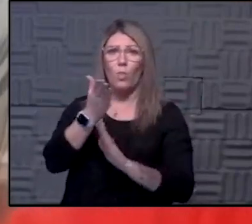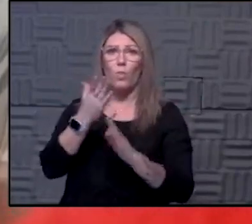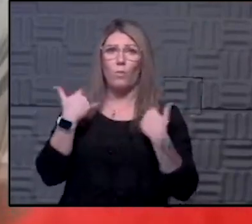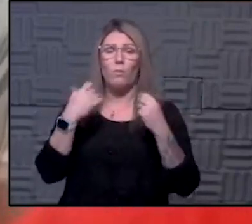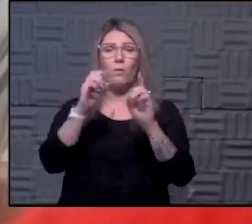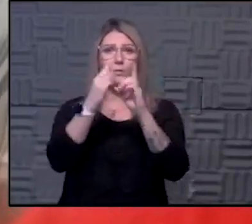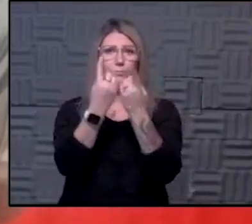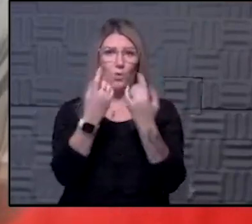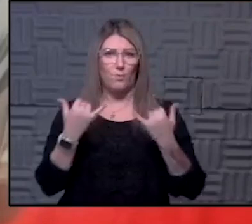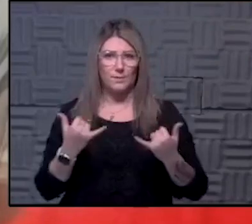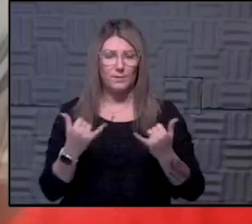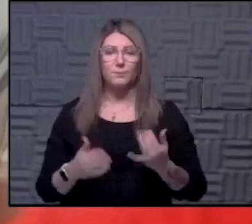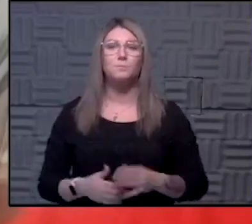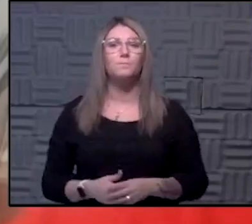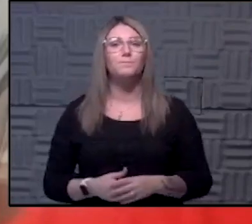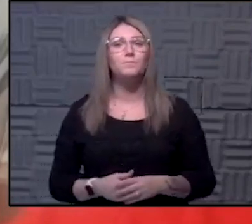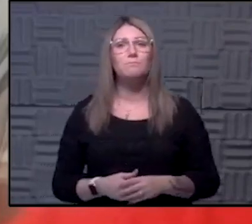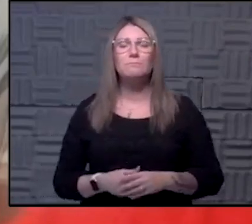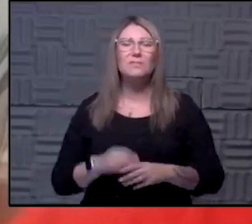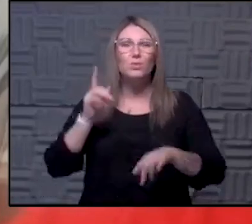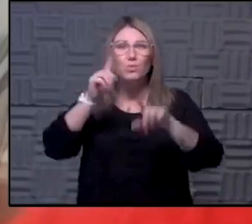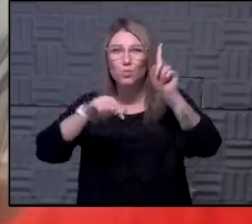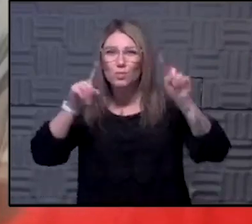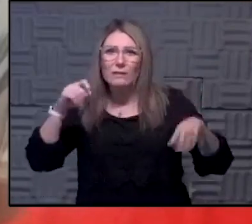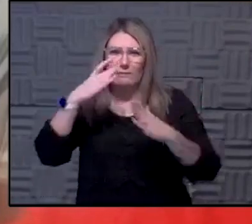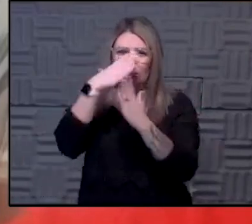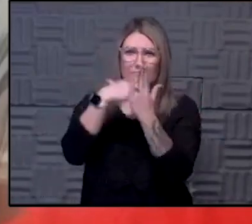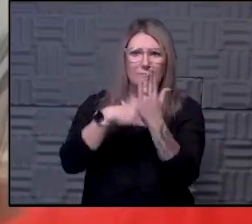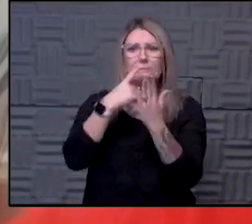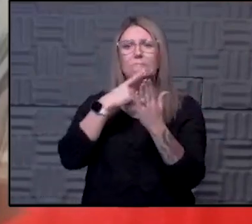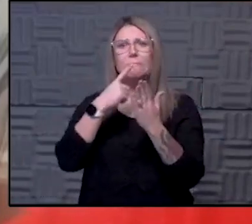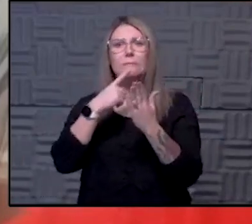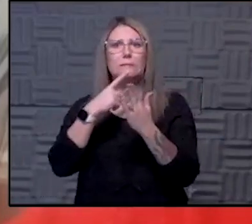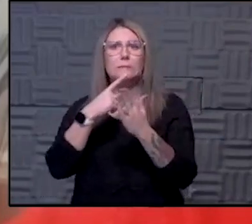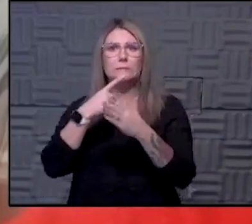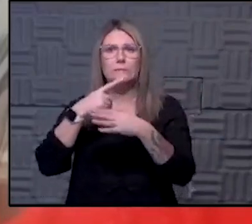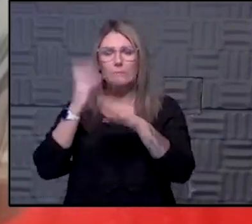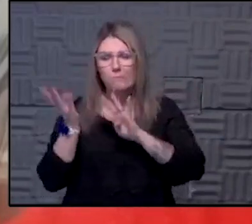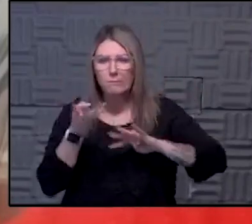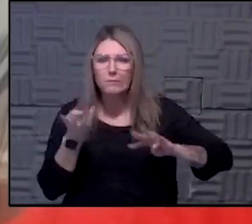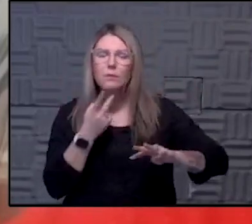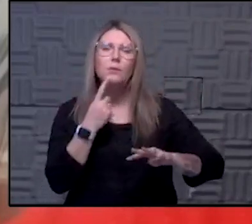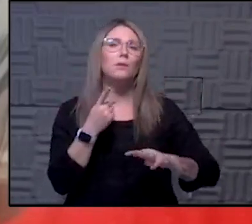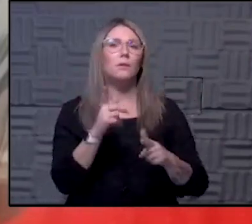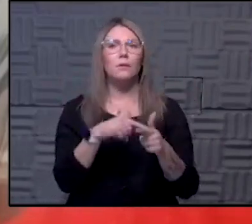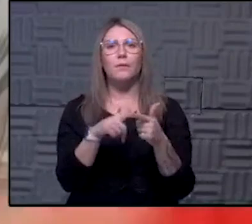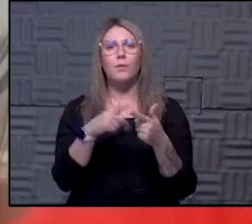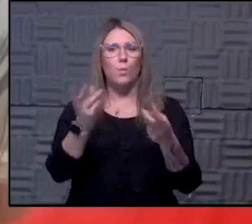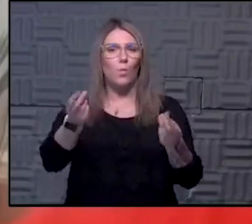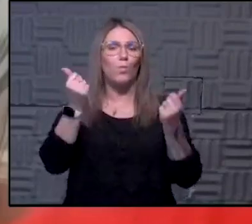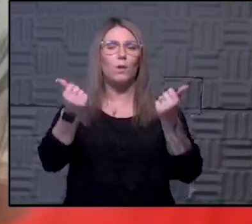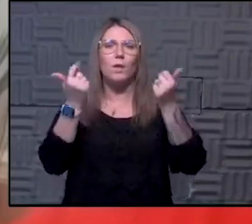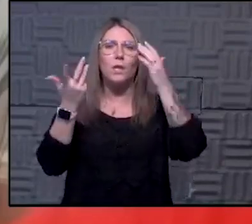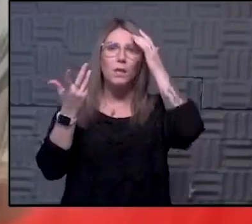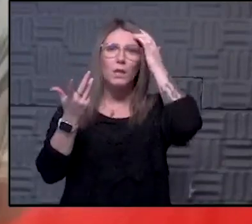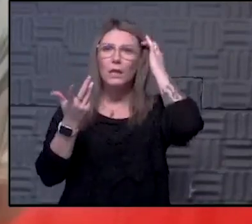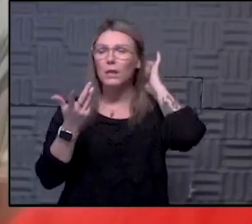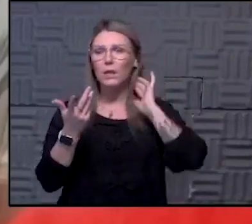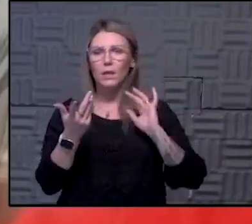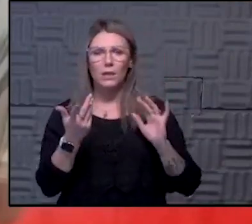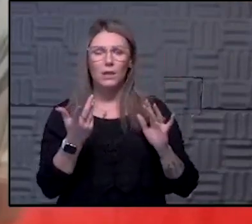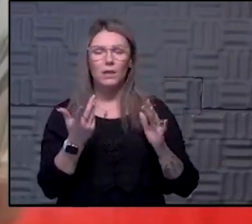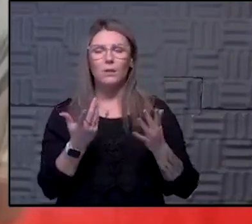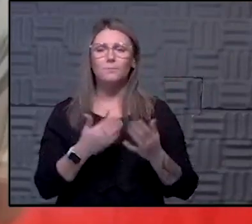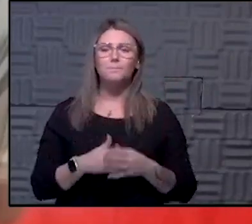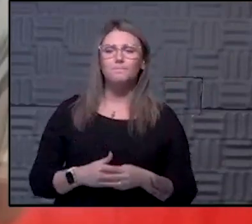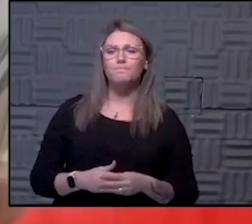right now. So there's a randomized list that is generated, and we're able to quickly kind of pair that up against